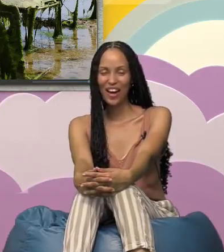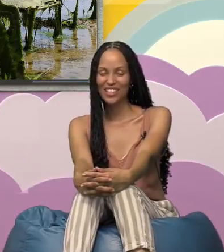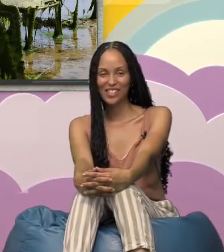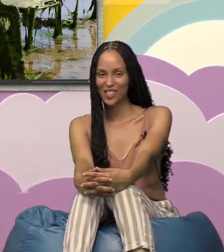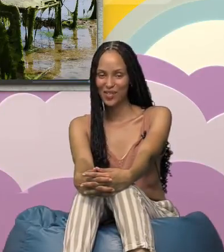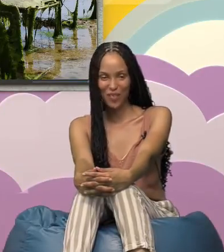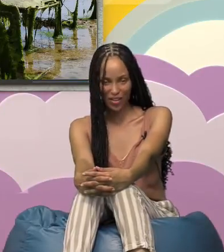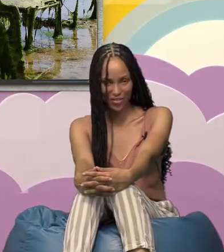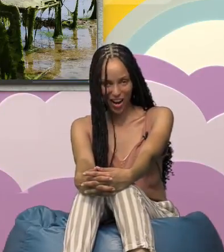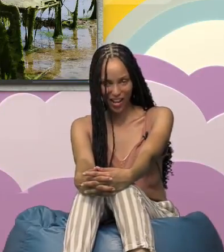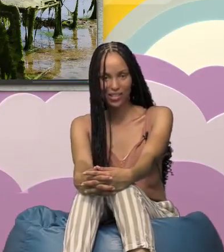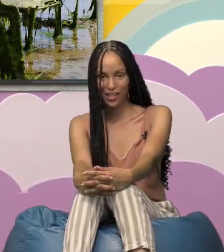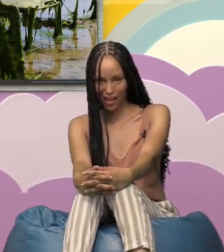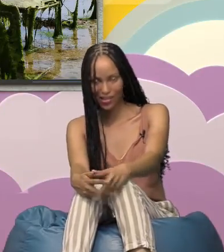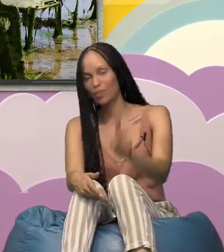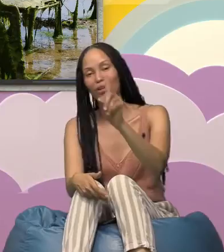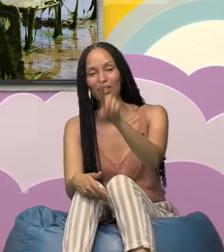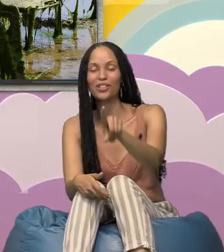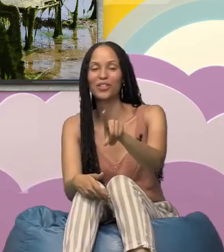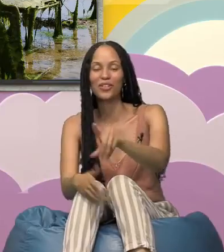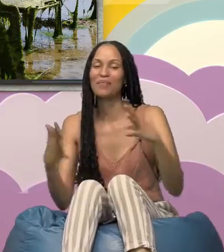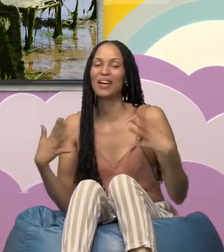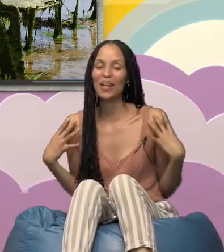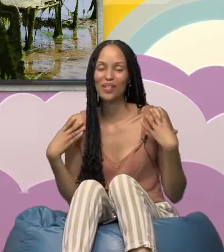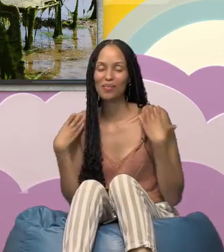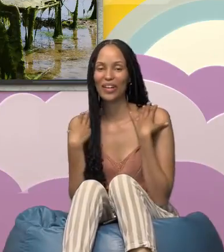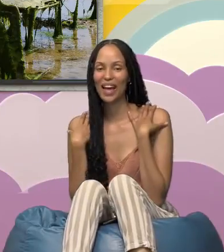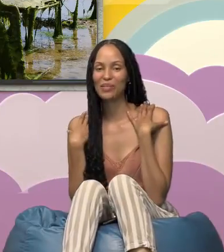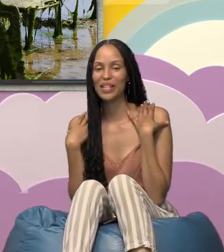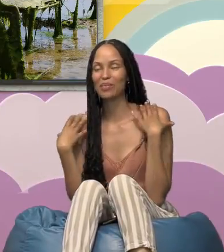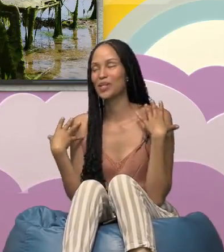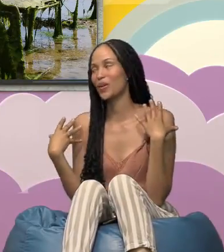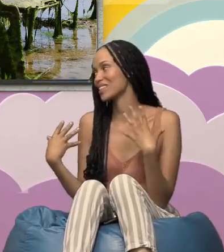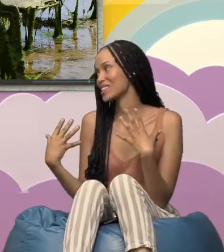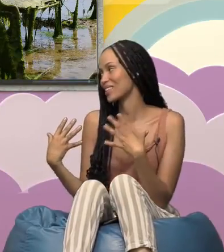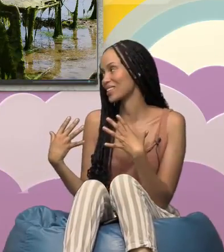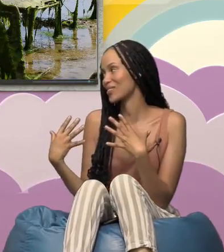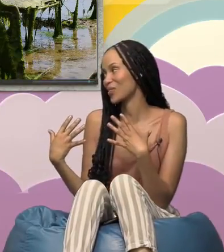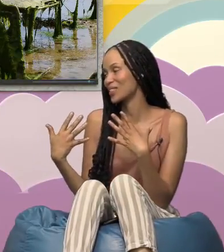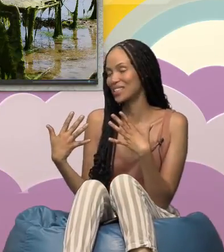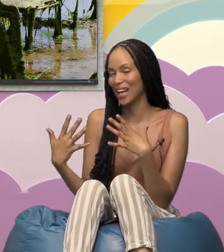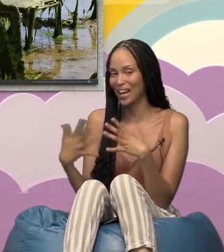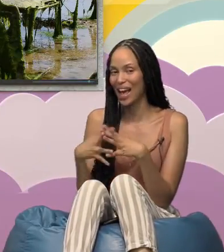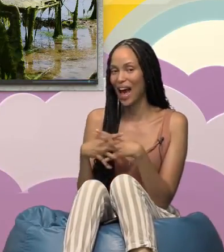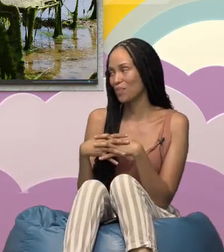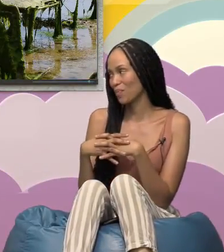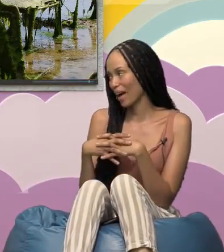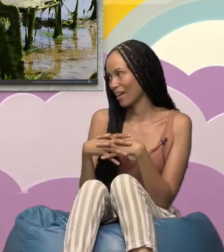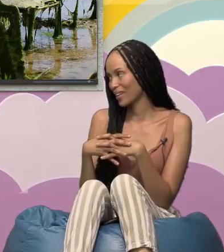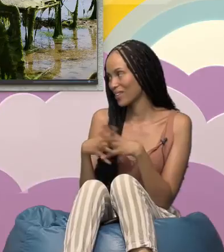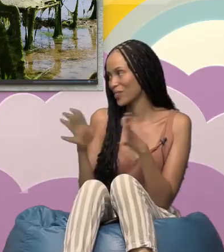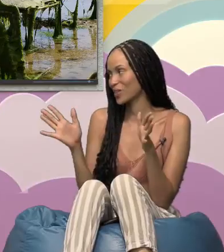young, bright, and smart friends. Yes, I'm talking to you. My name is Monique Adams, and I'm so excited for today.